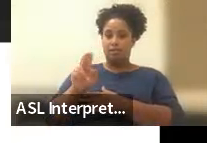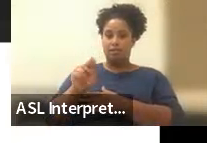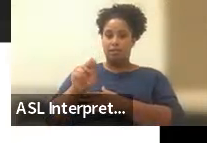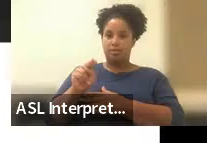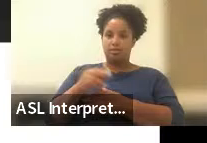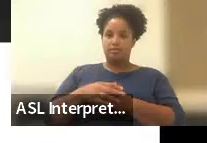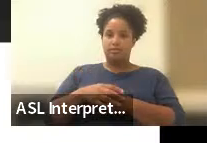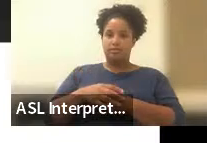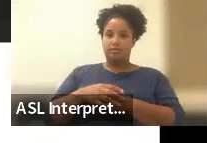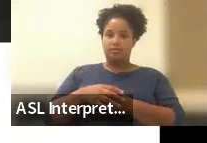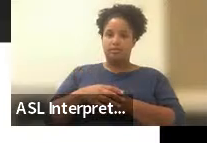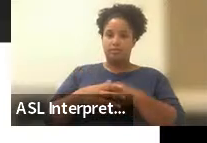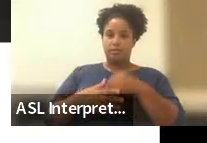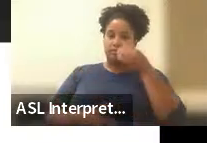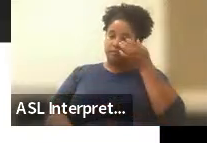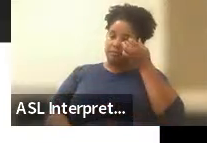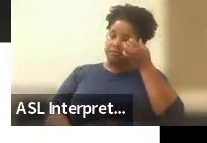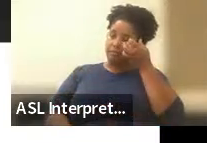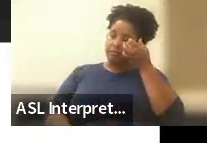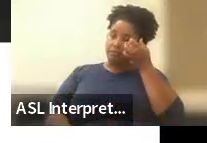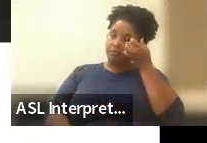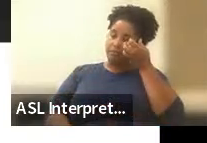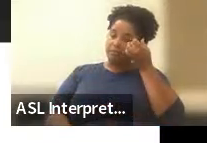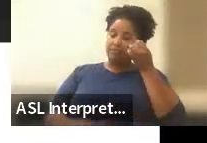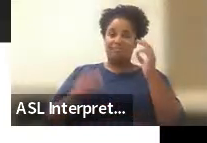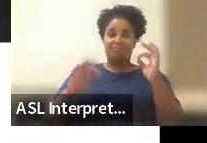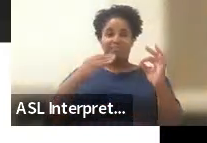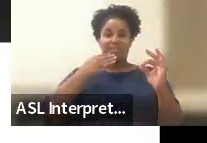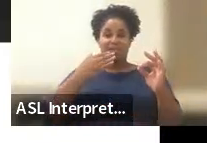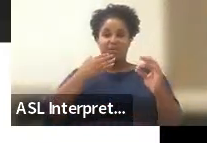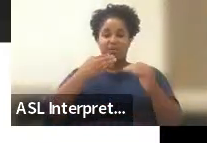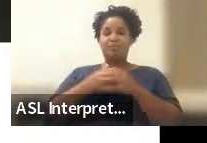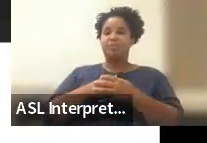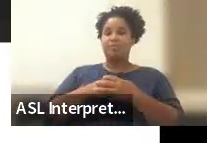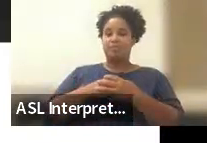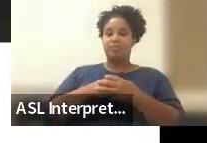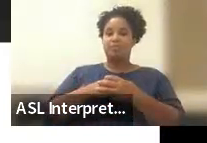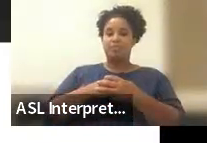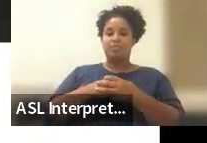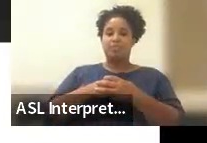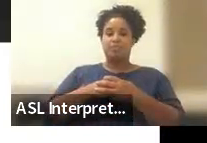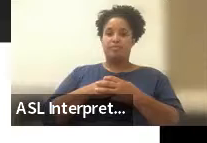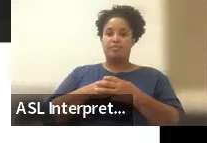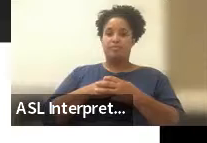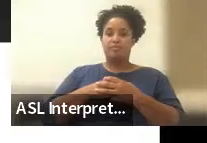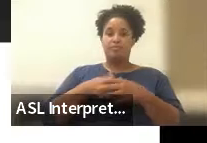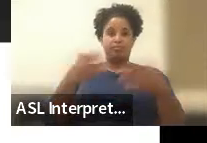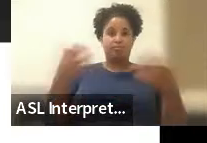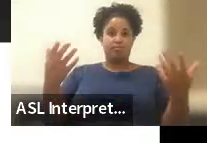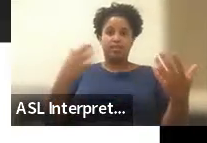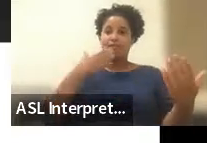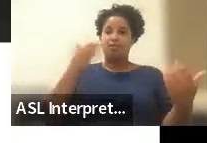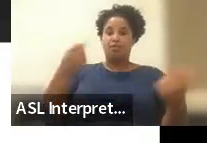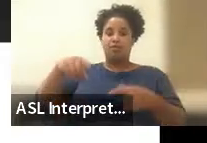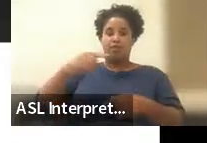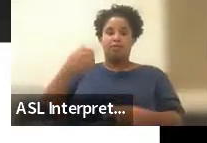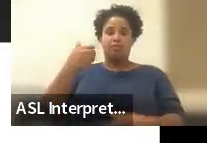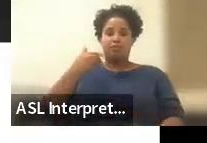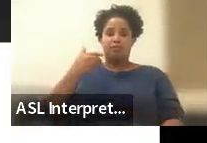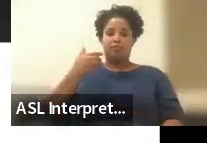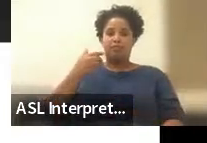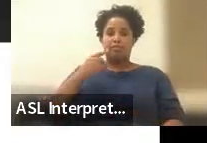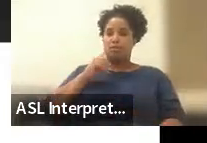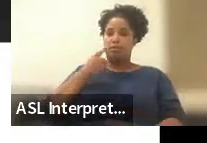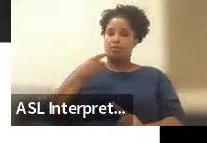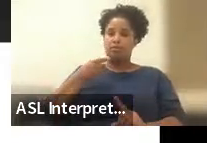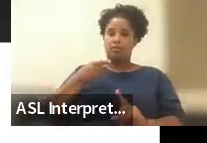muted. All right, thank you. All right. All right, so thank you, everyone. I'm basically here, I'm